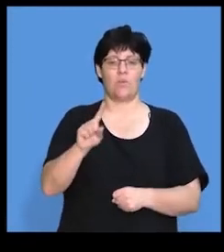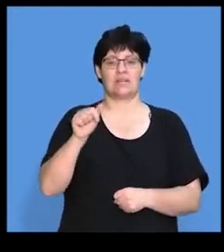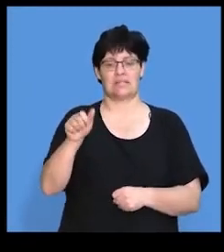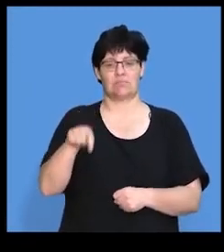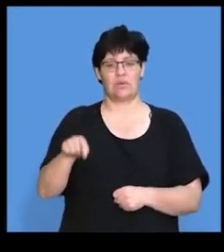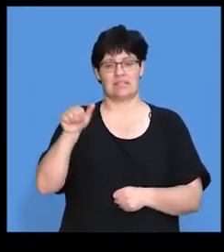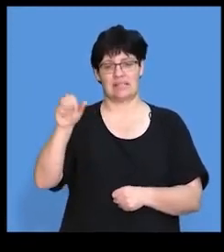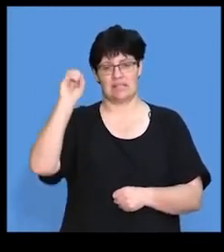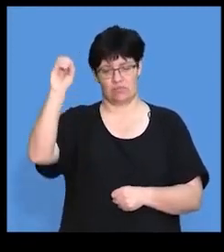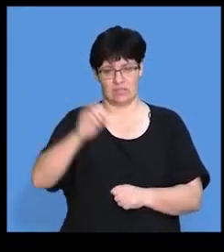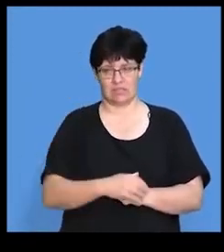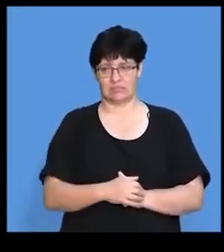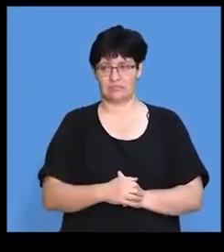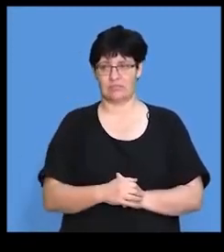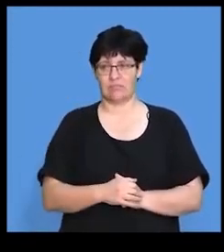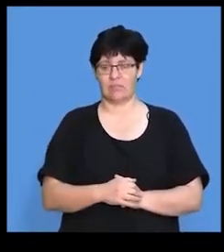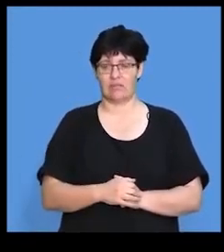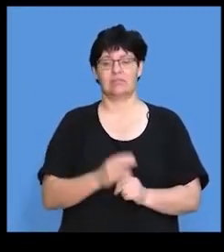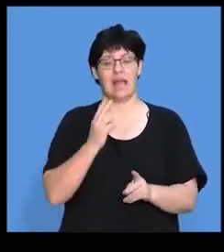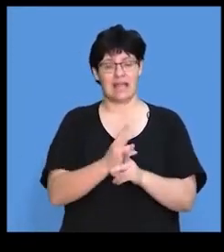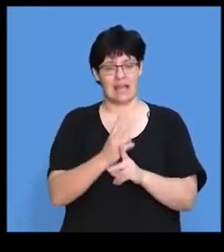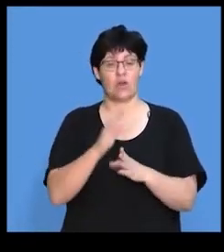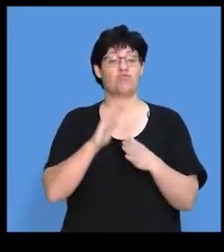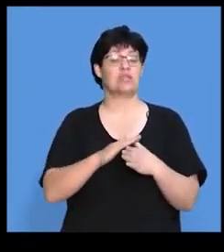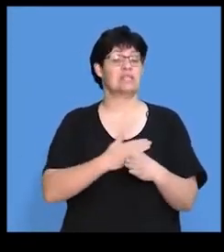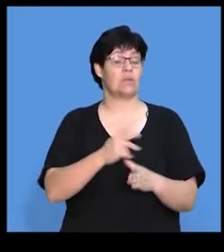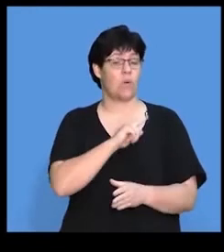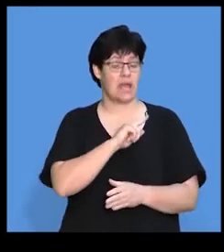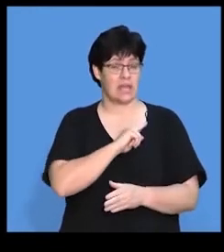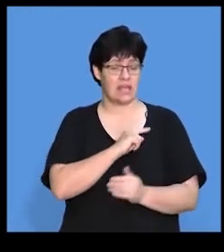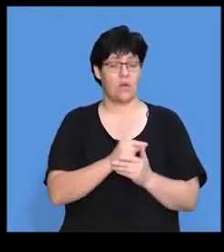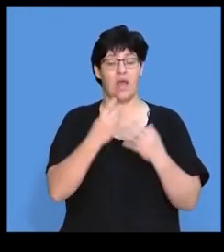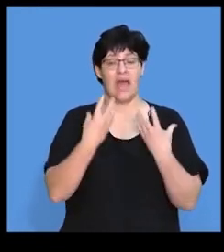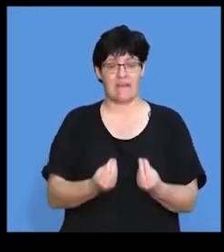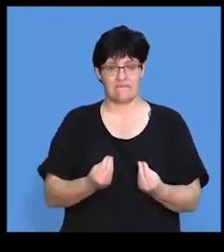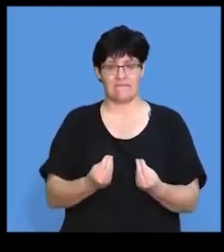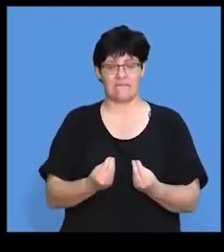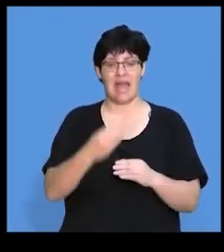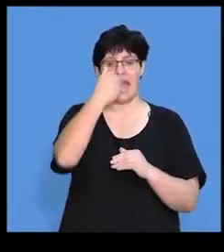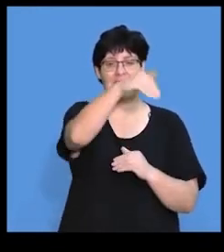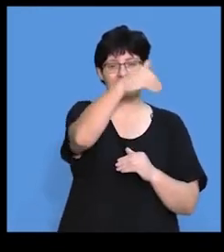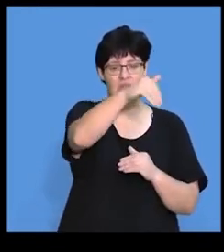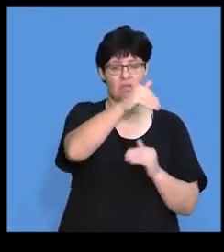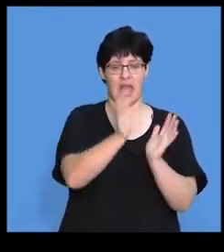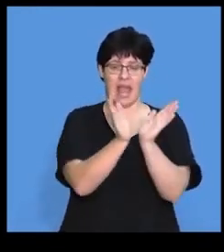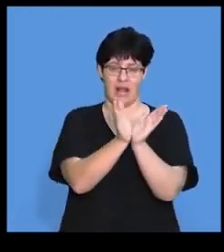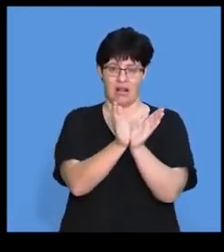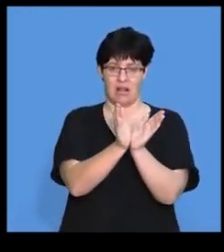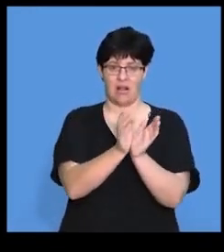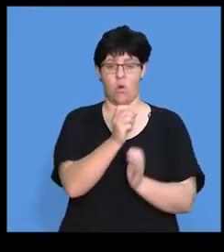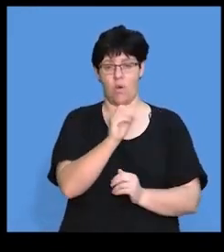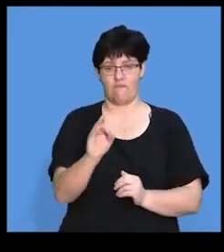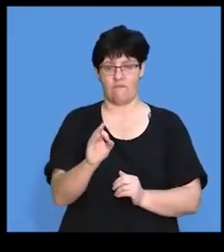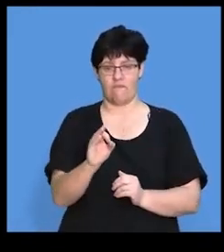be equal to 116.6 degrees. And again, your reason would be that we have the exterior